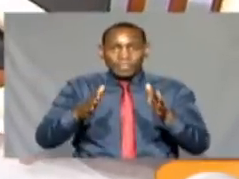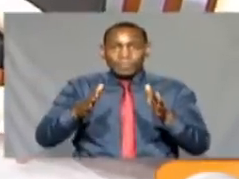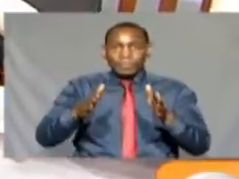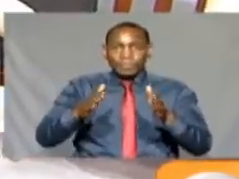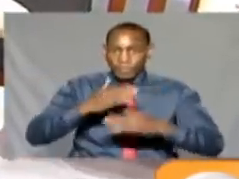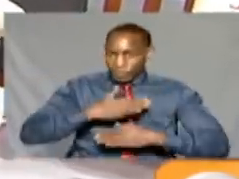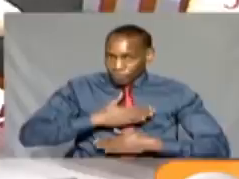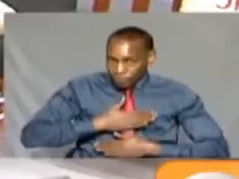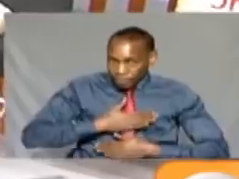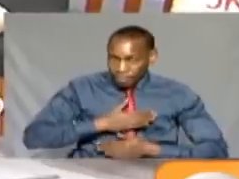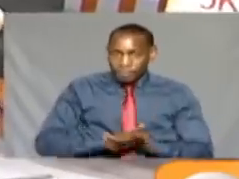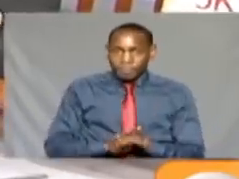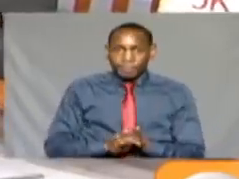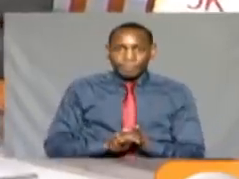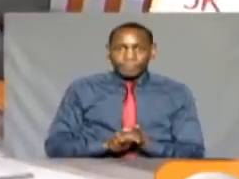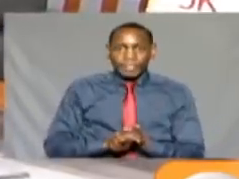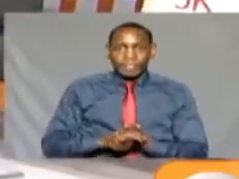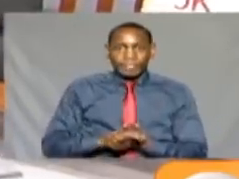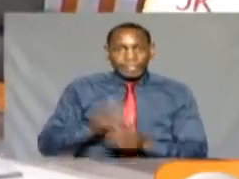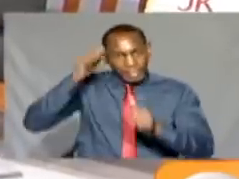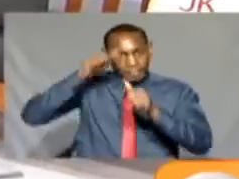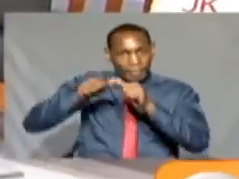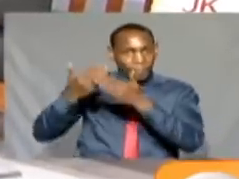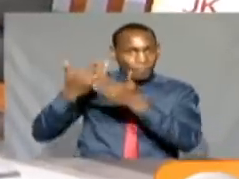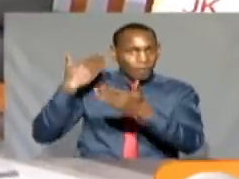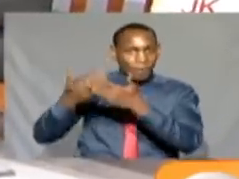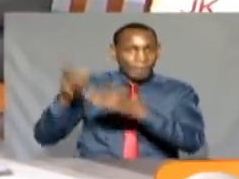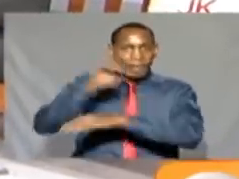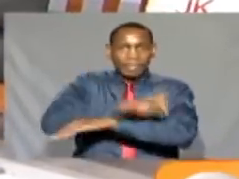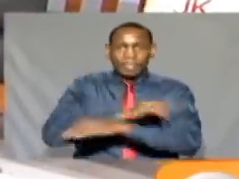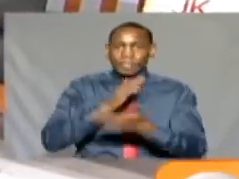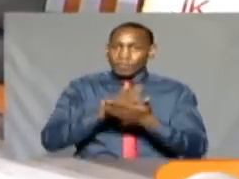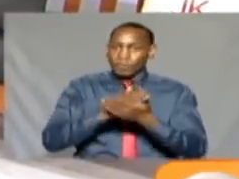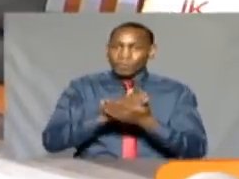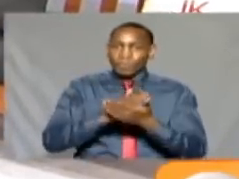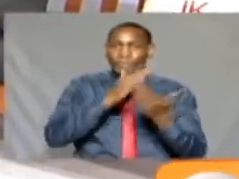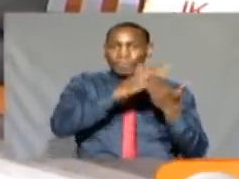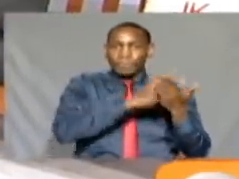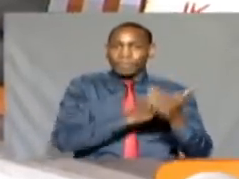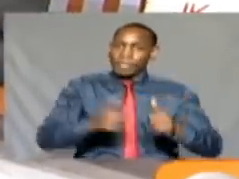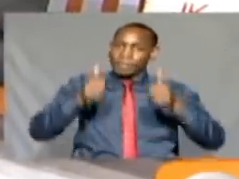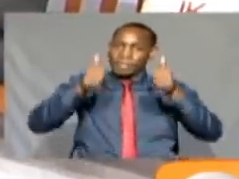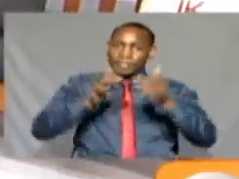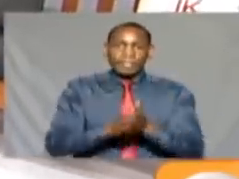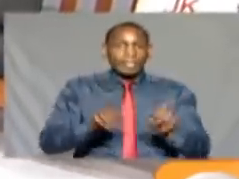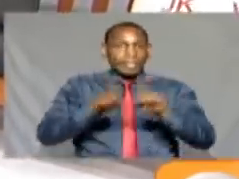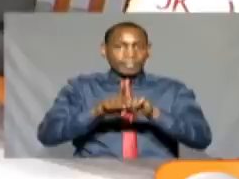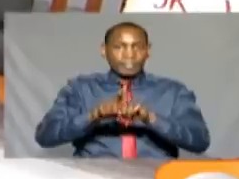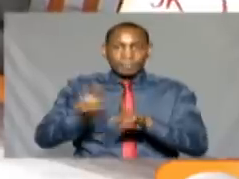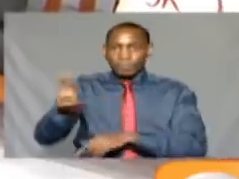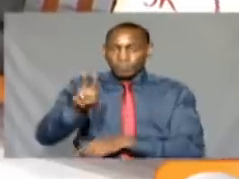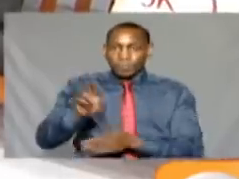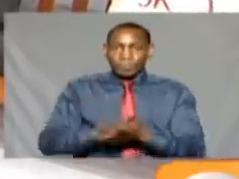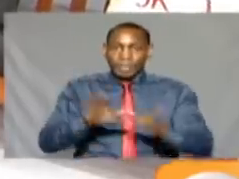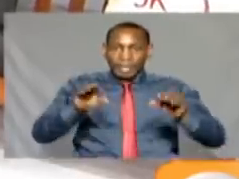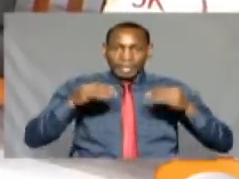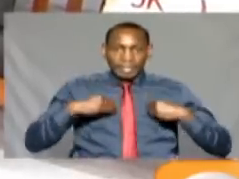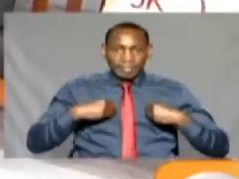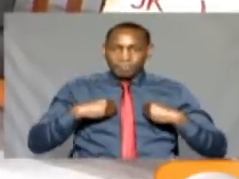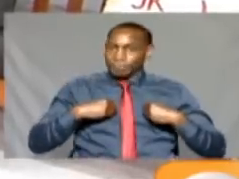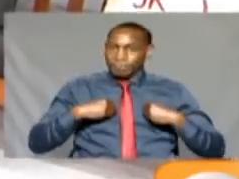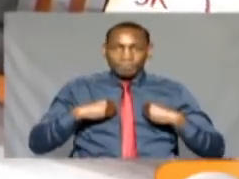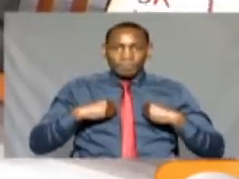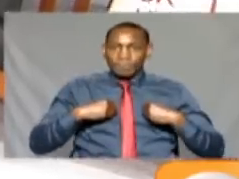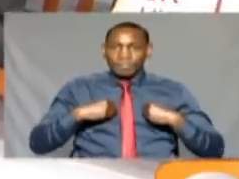remember the good old days. I guess it wasn't as bad as we think, because these guys were allowed to do their